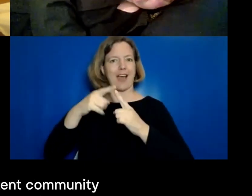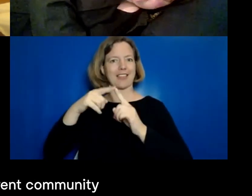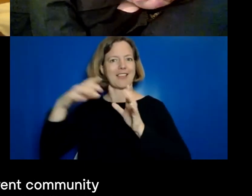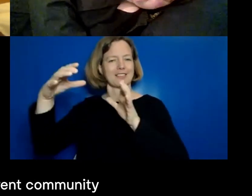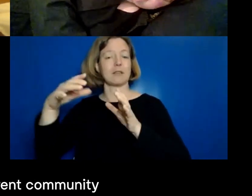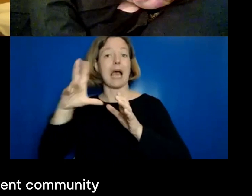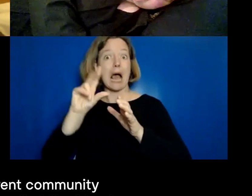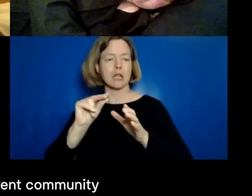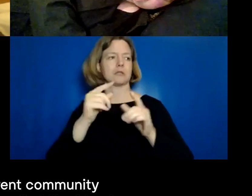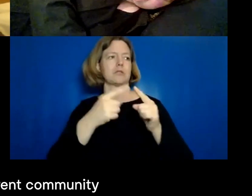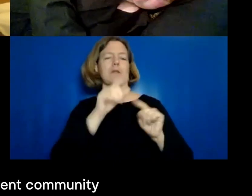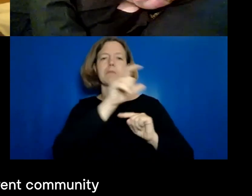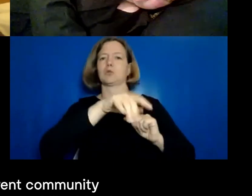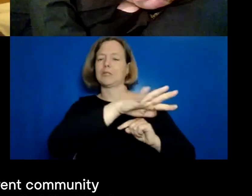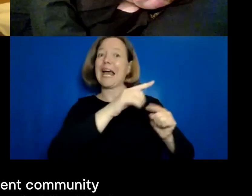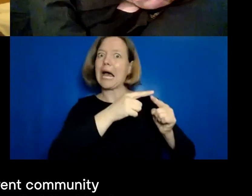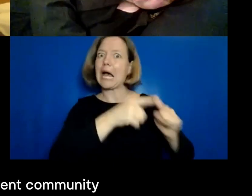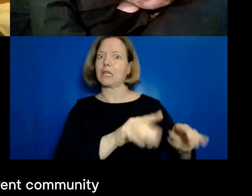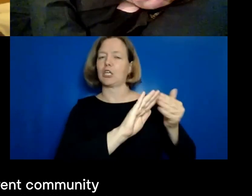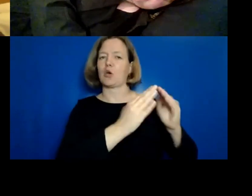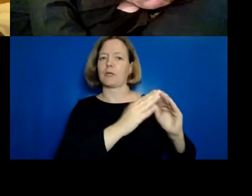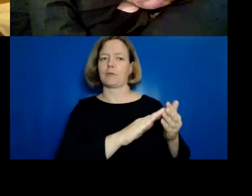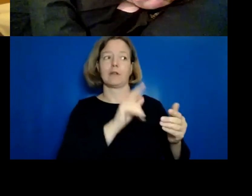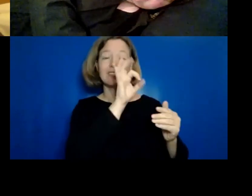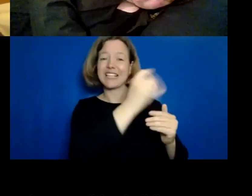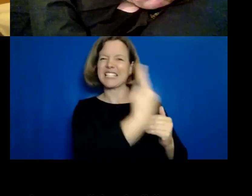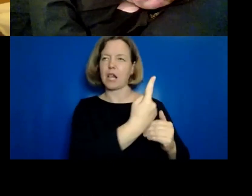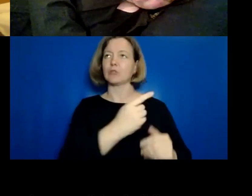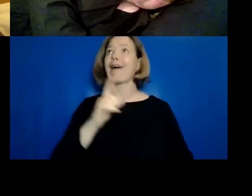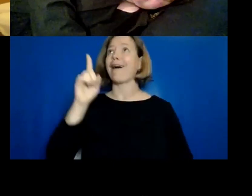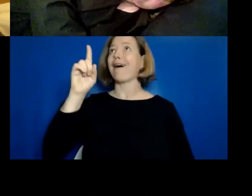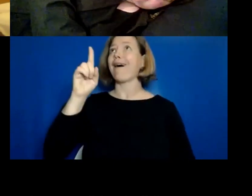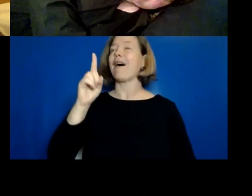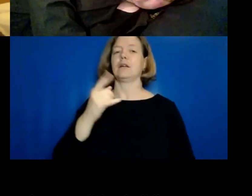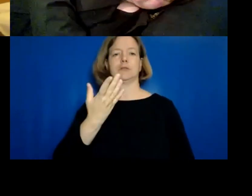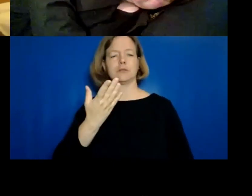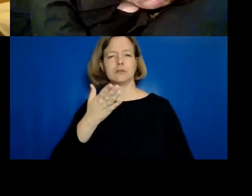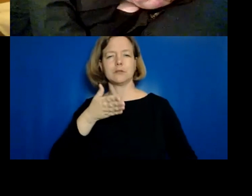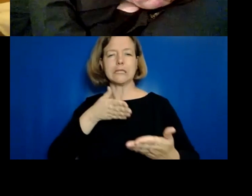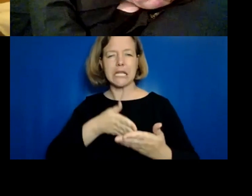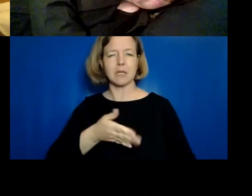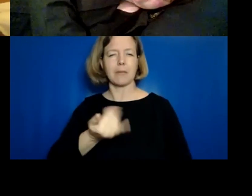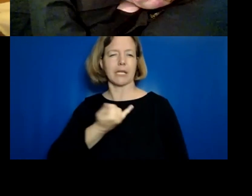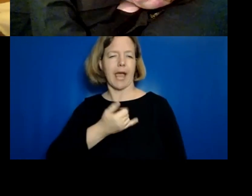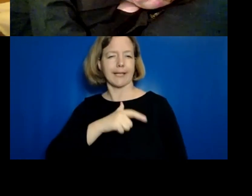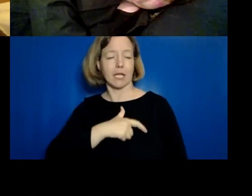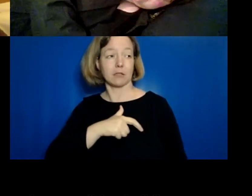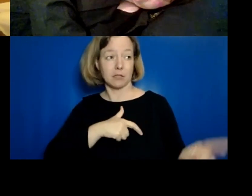community to publicly claim a disability identity. So I've been thinking more about